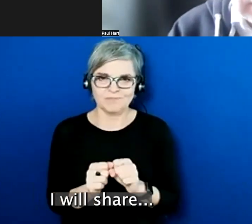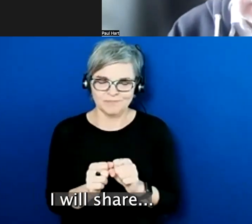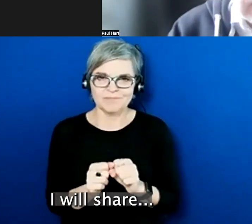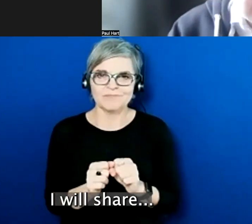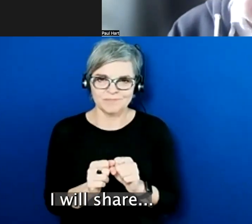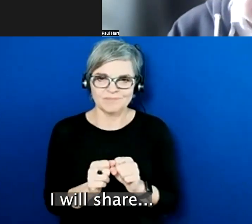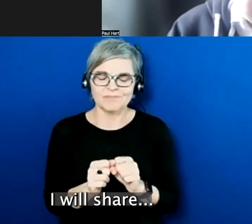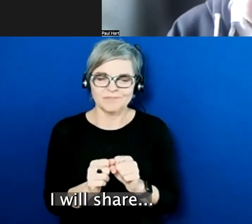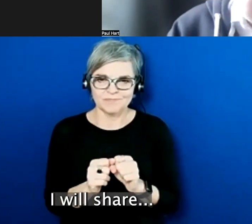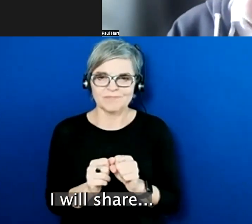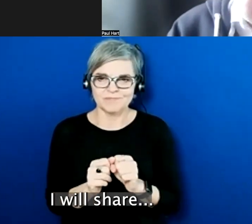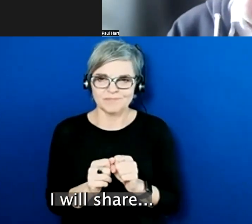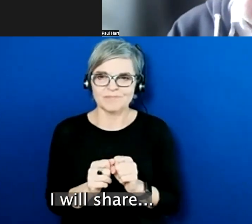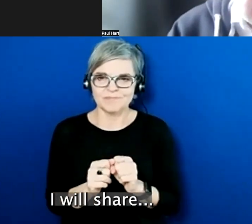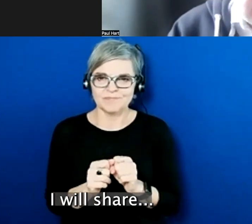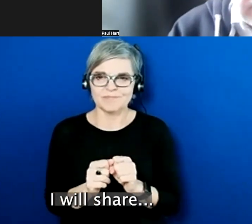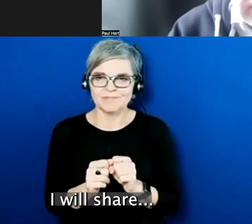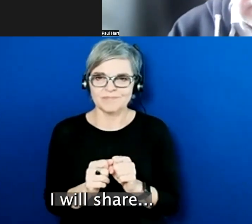share.